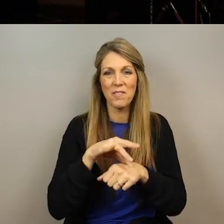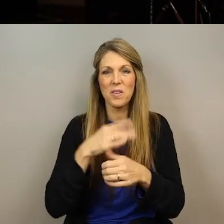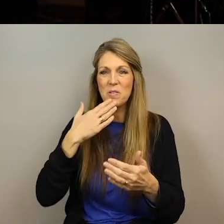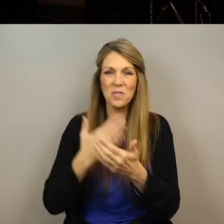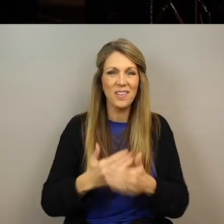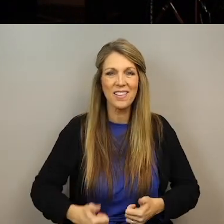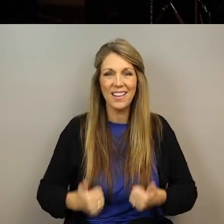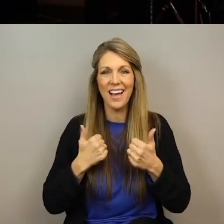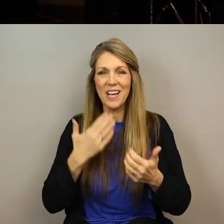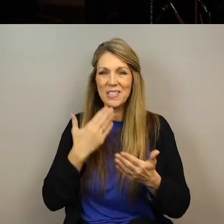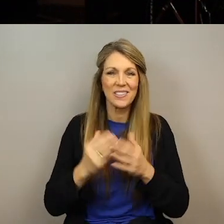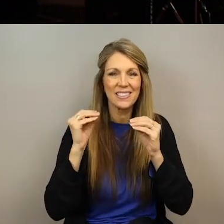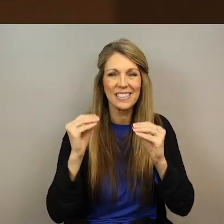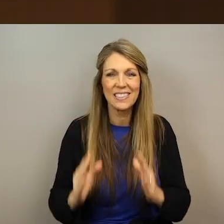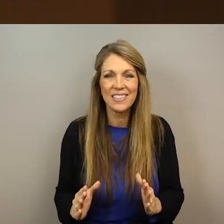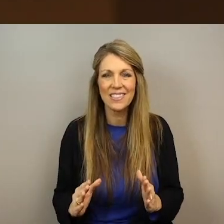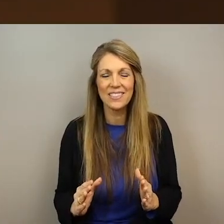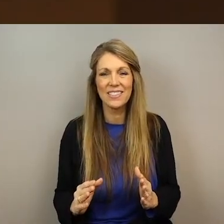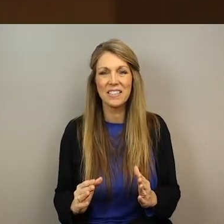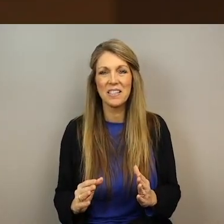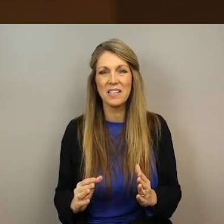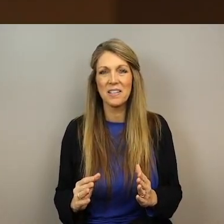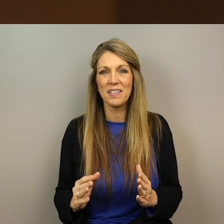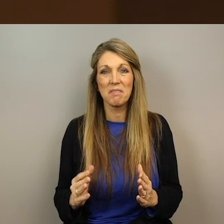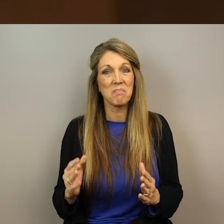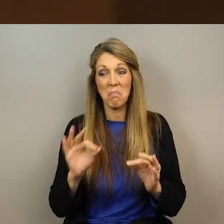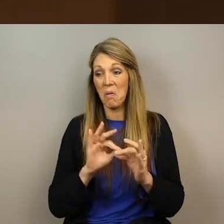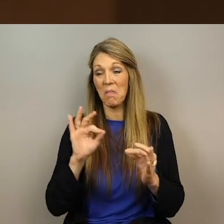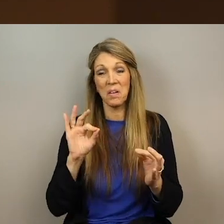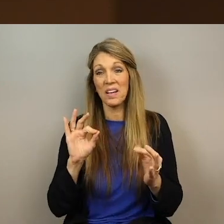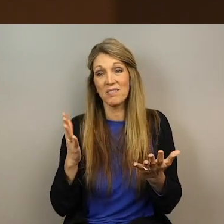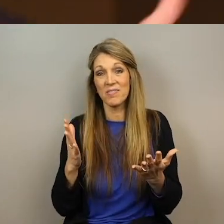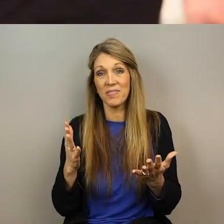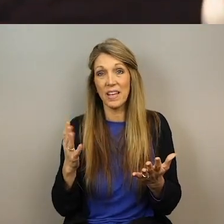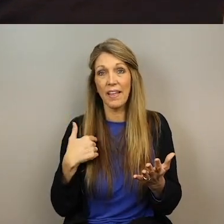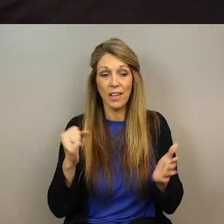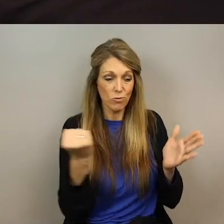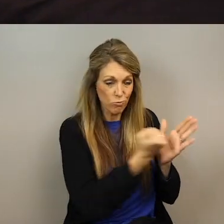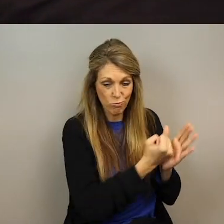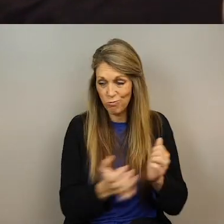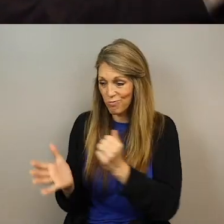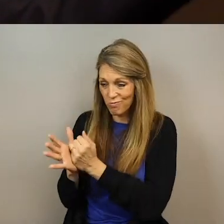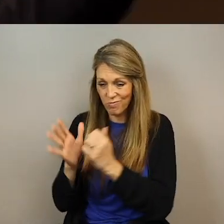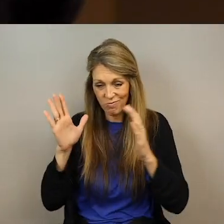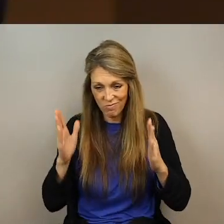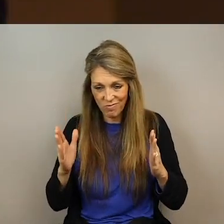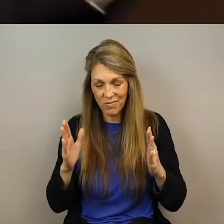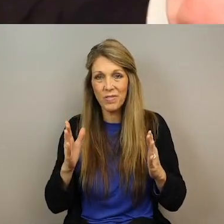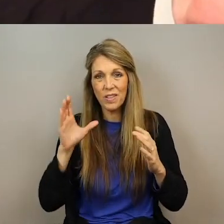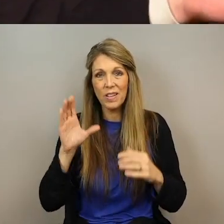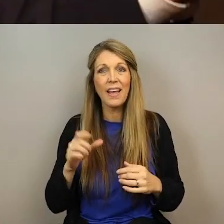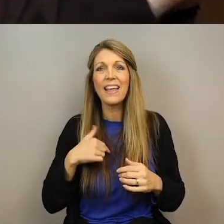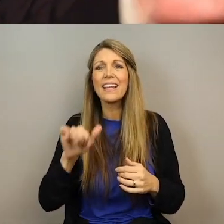great life, was a fantastic teacher. He could have even been sinless his whole life. And then he was crucified. That's a